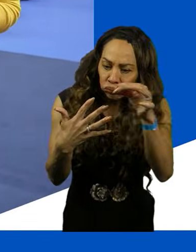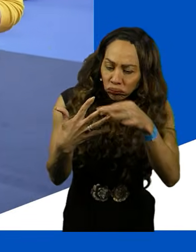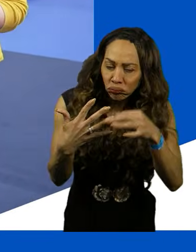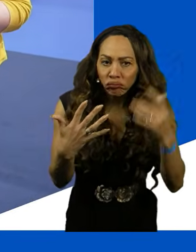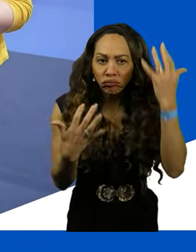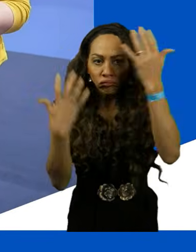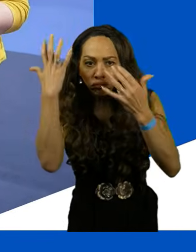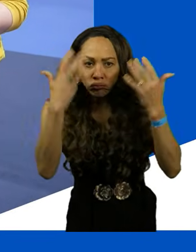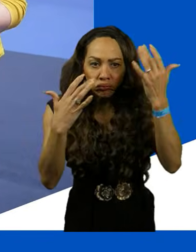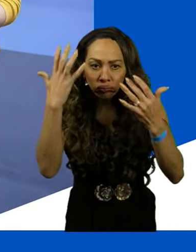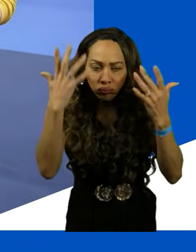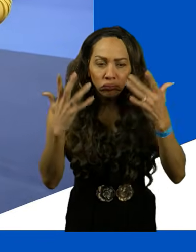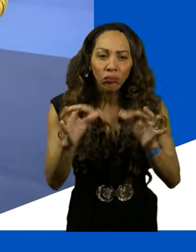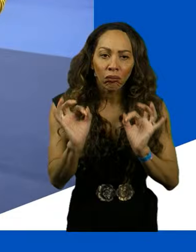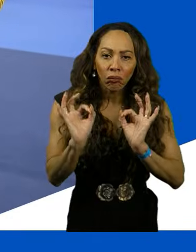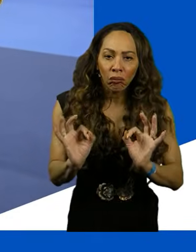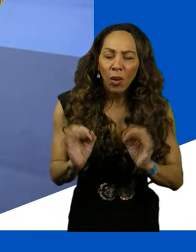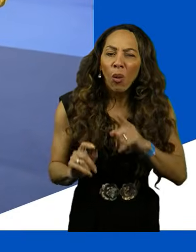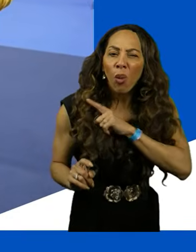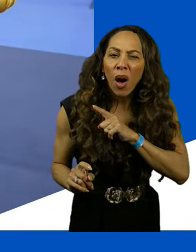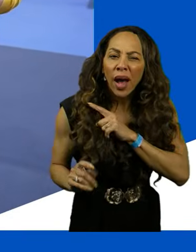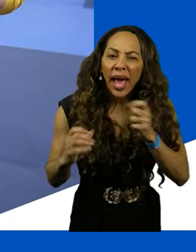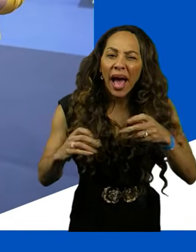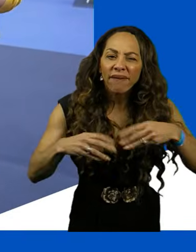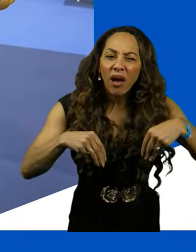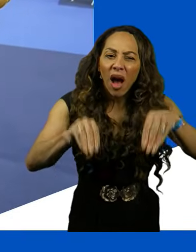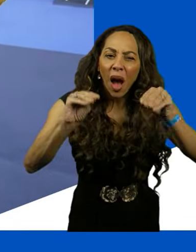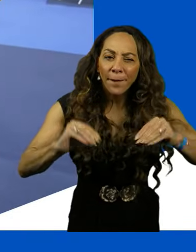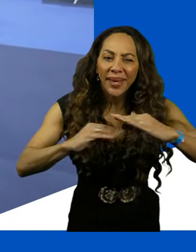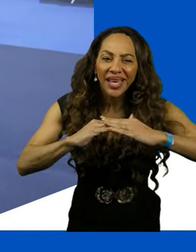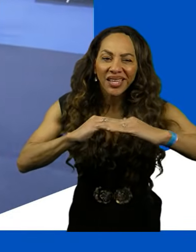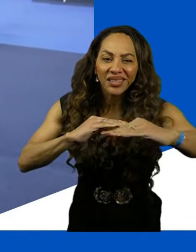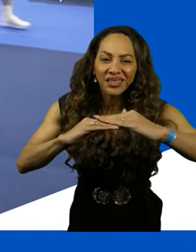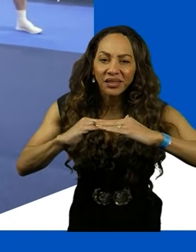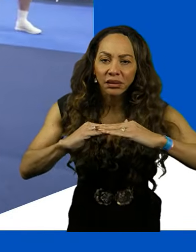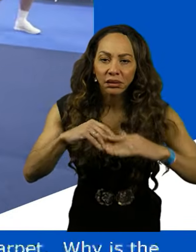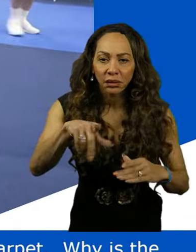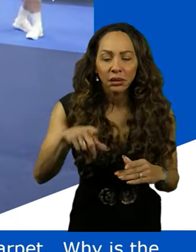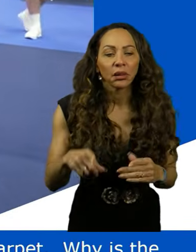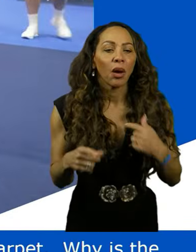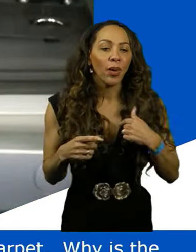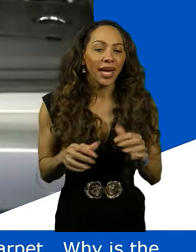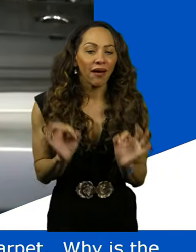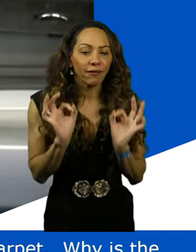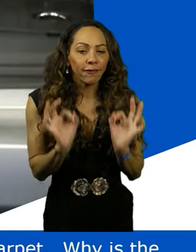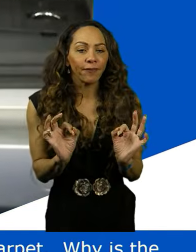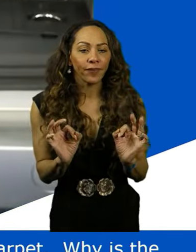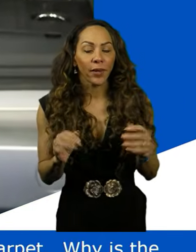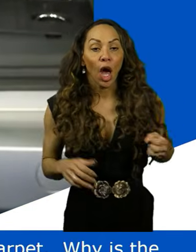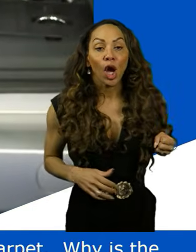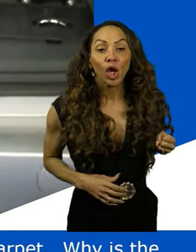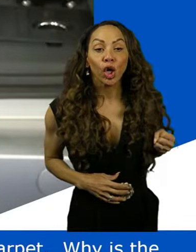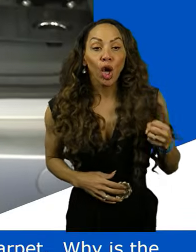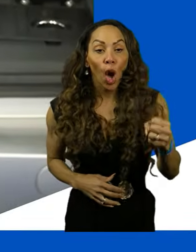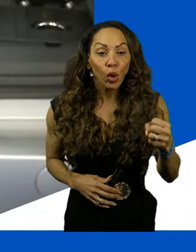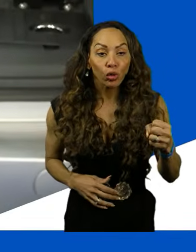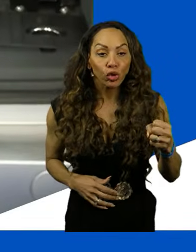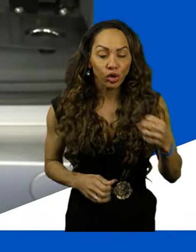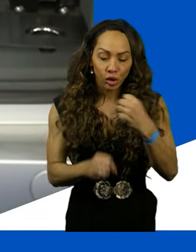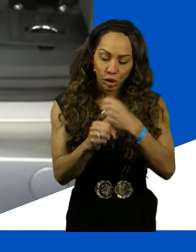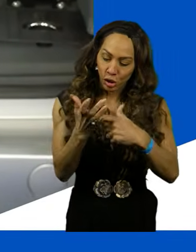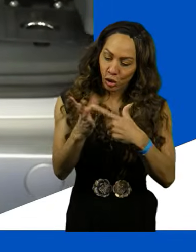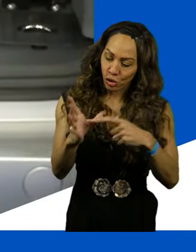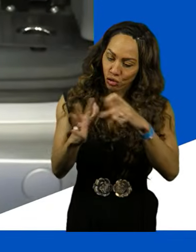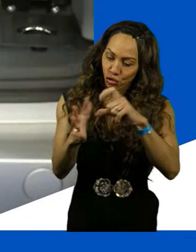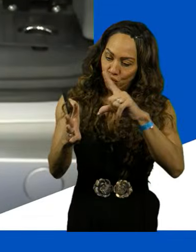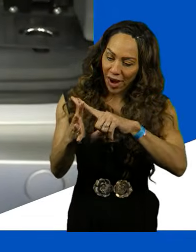carpet. So can you talk me about why there's a carpet in the back of a car? Okay, so we use coach grade carpet. We find it minimises noise. We know